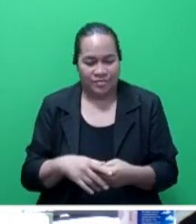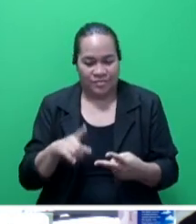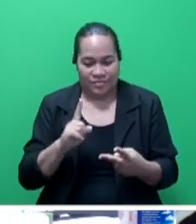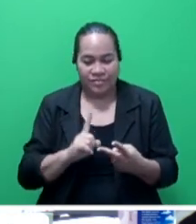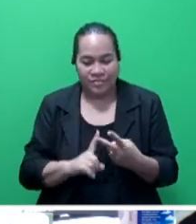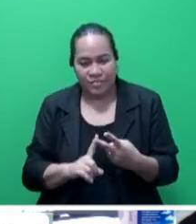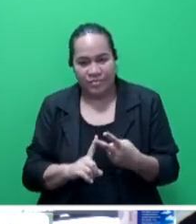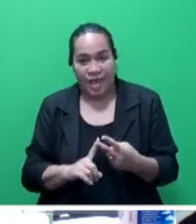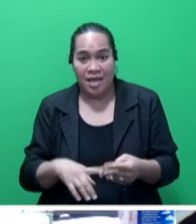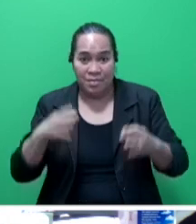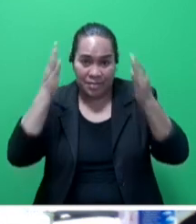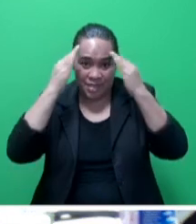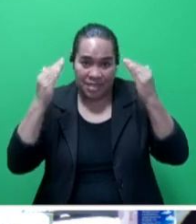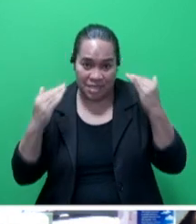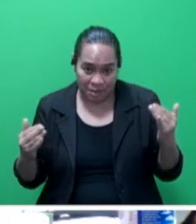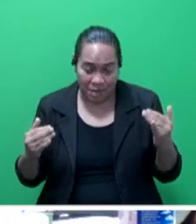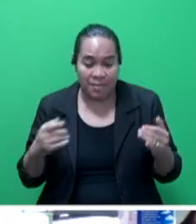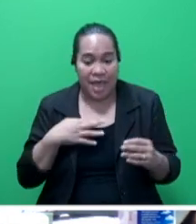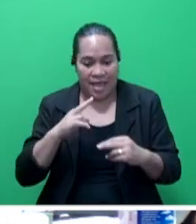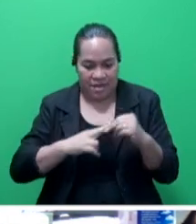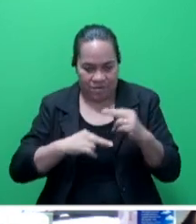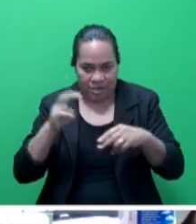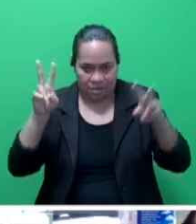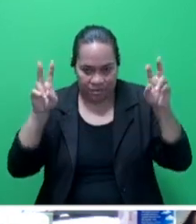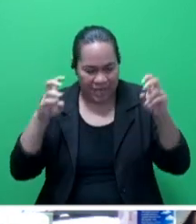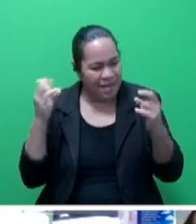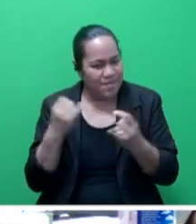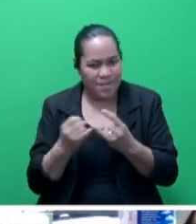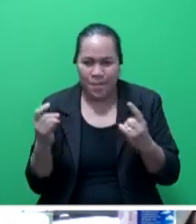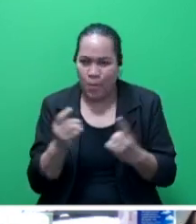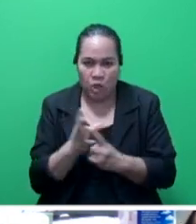Mr. Speaker, sir, infrastructure is so important.